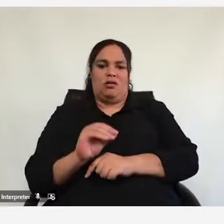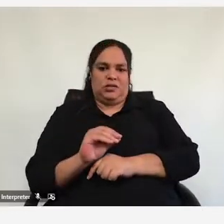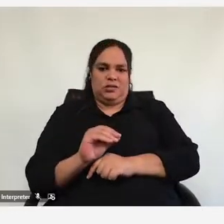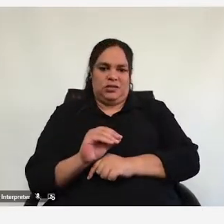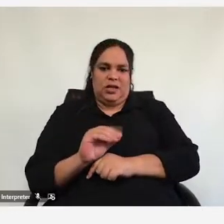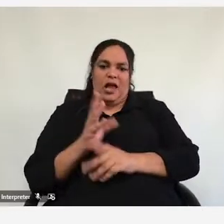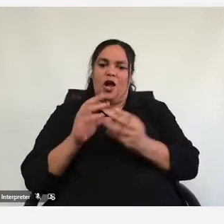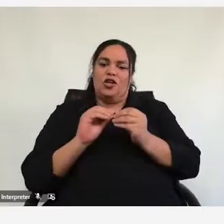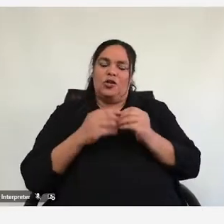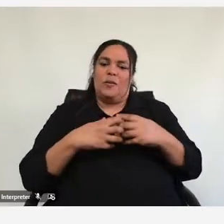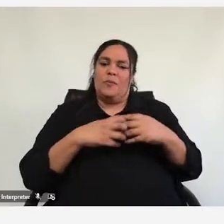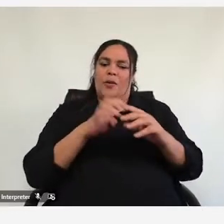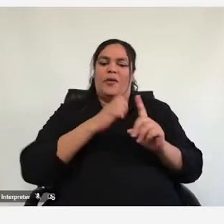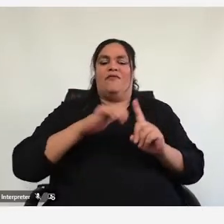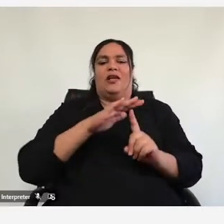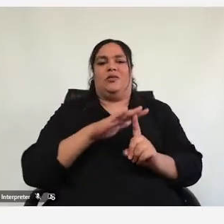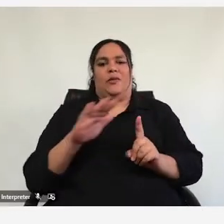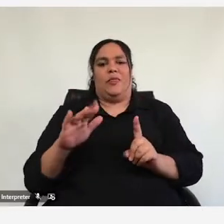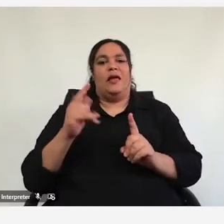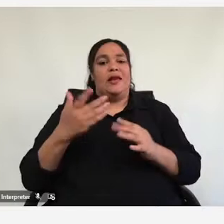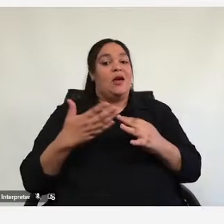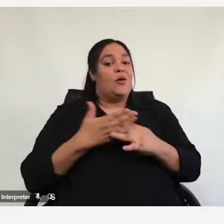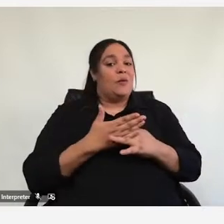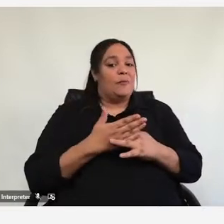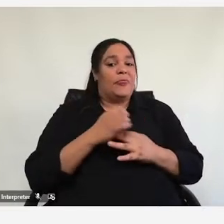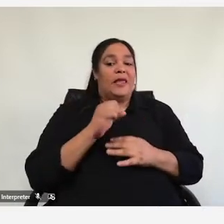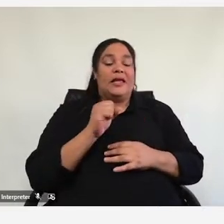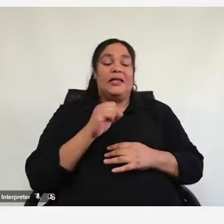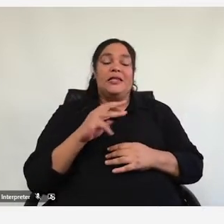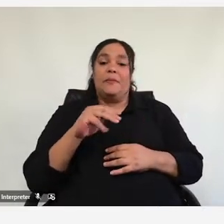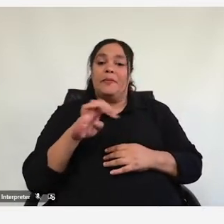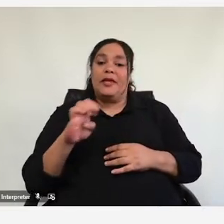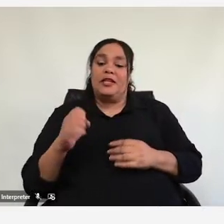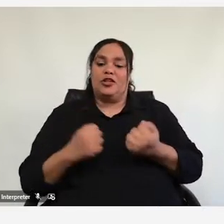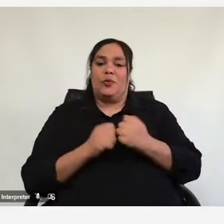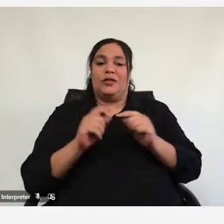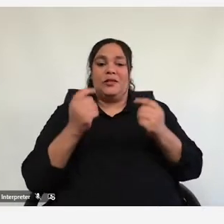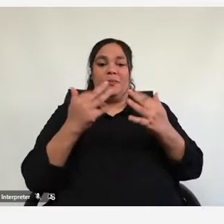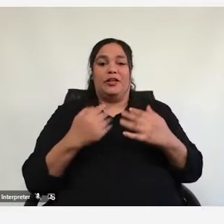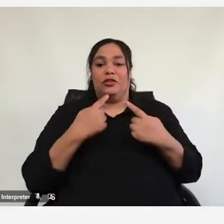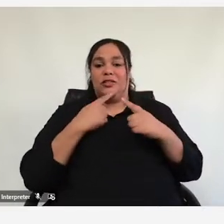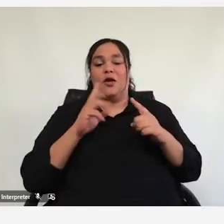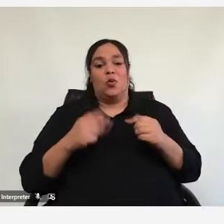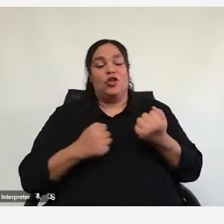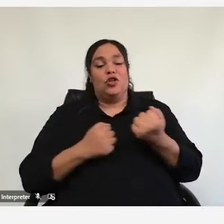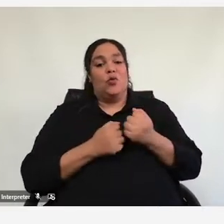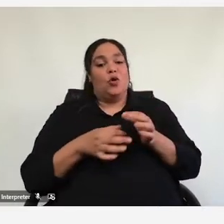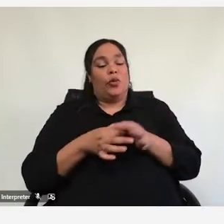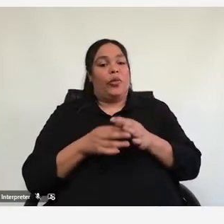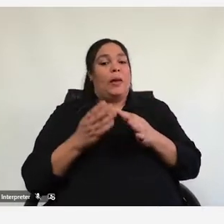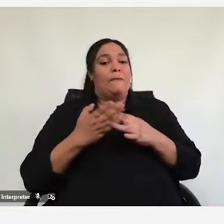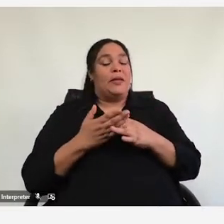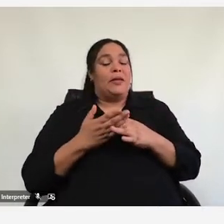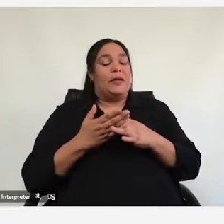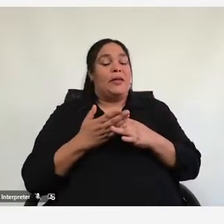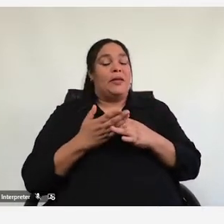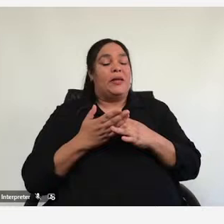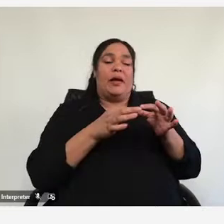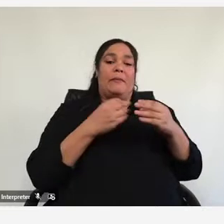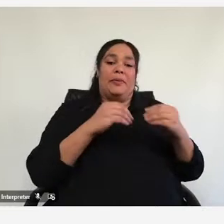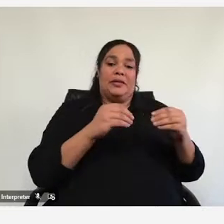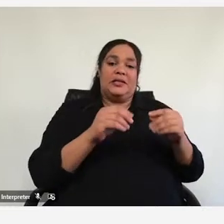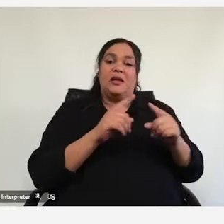creating an environment for that. Let's go into SMME support, Speaker. This budget claims to support small, medium, and micro enterprises,